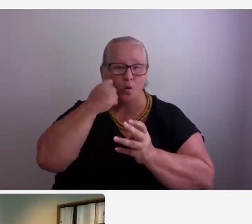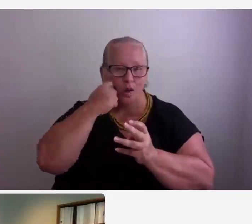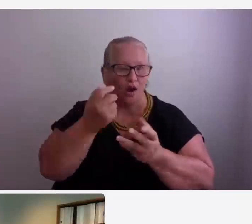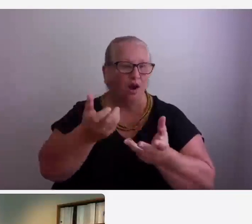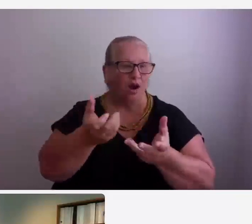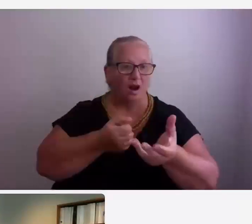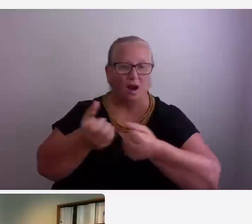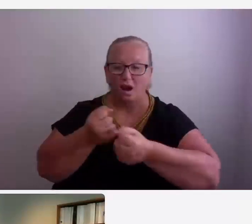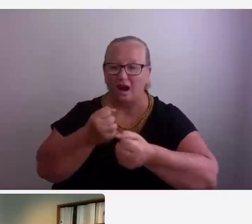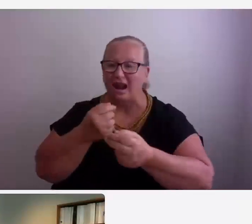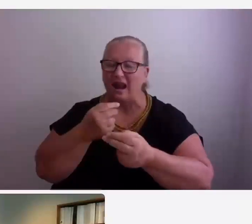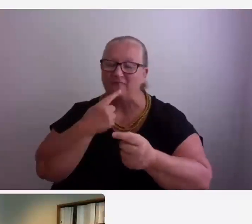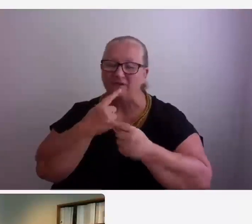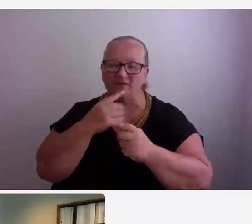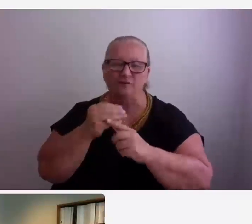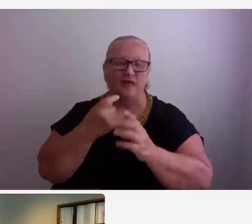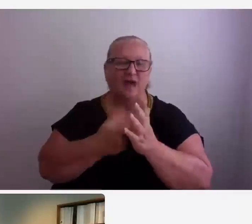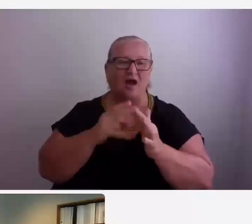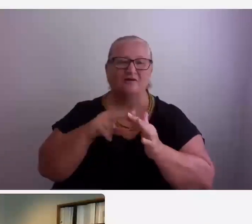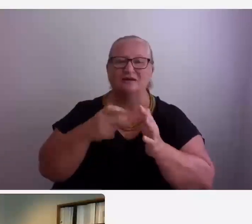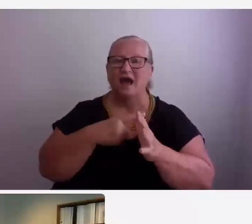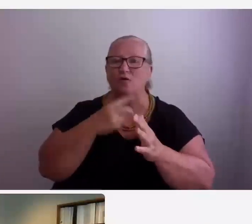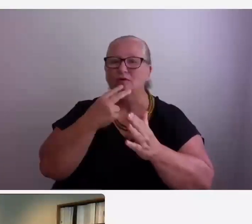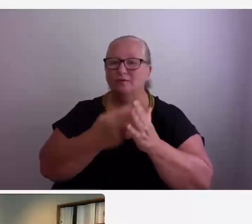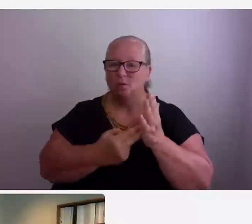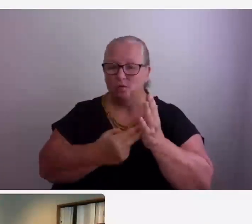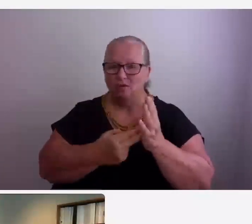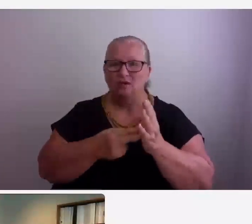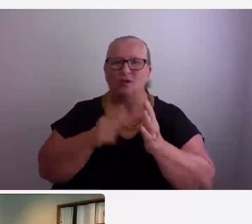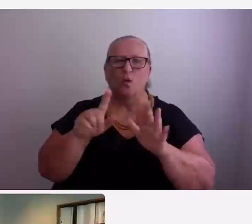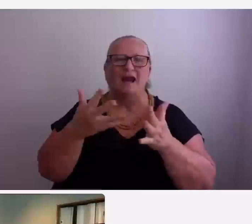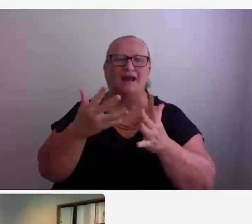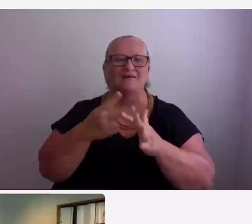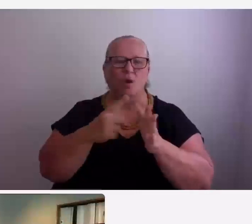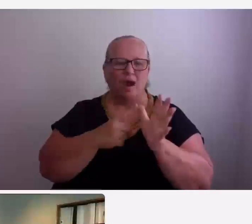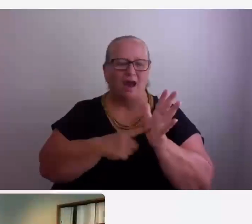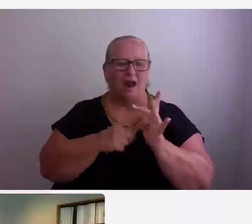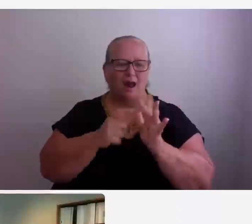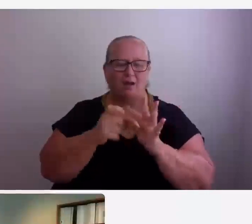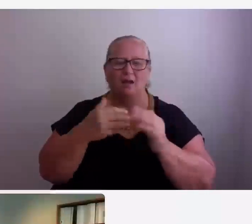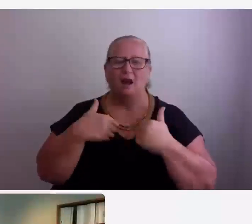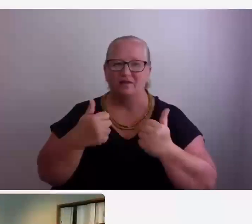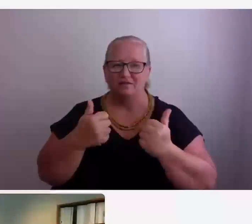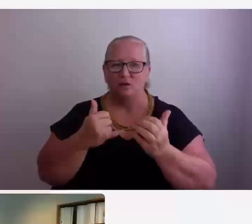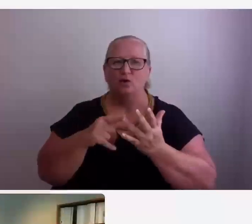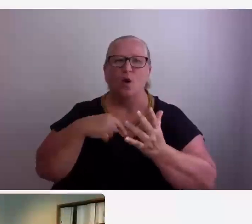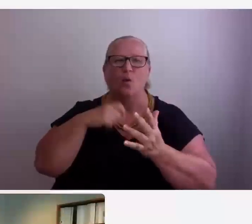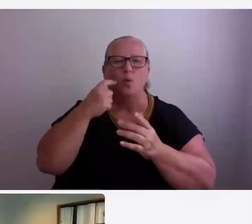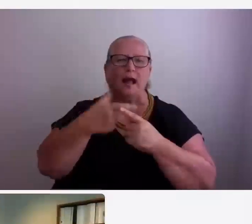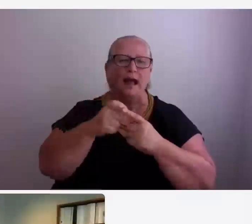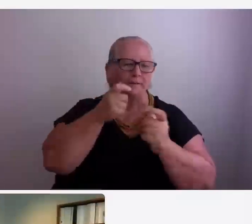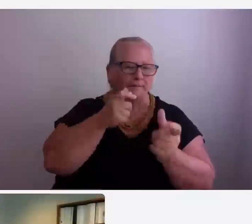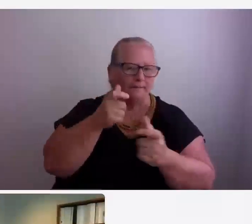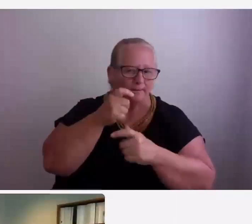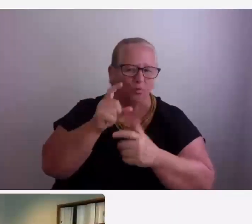the ACFR report on the number or the care minutes associated with allied health. So we'll be actively monitoring what's going on in